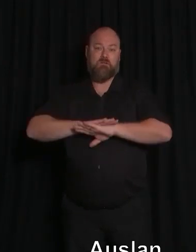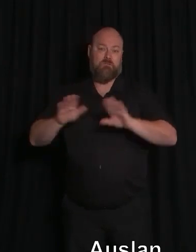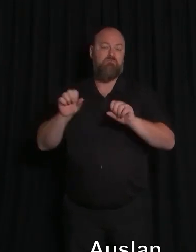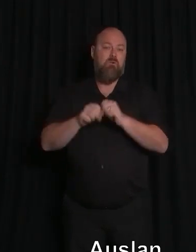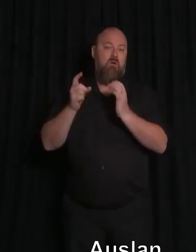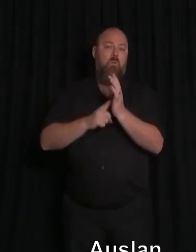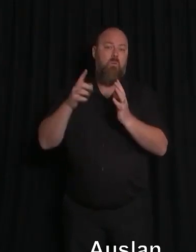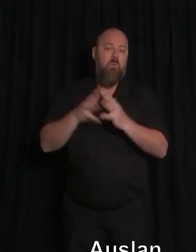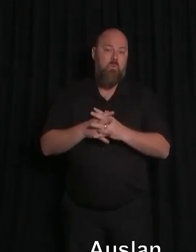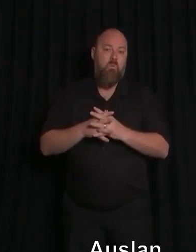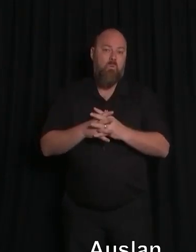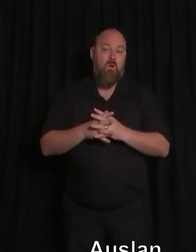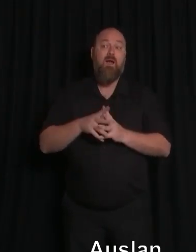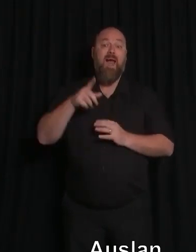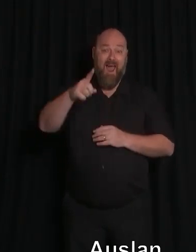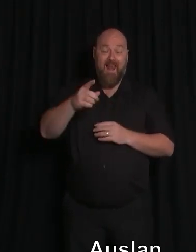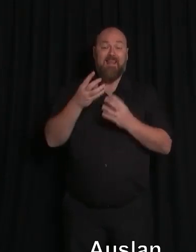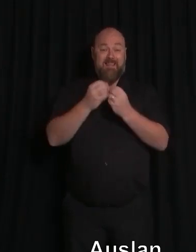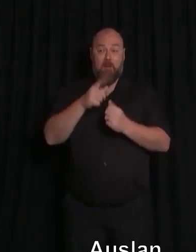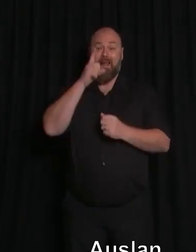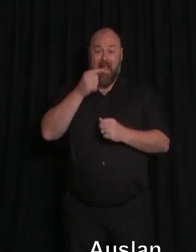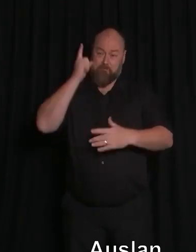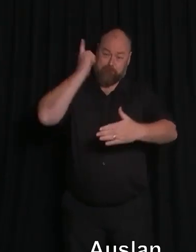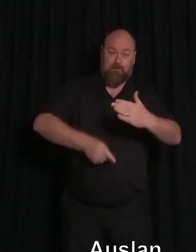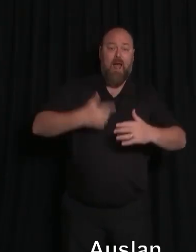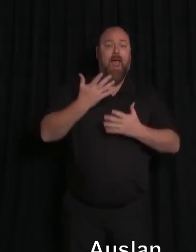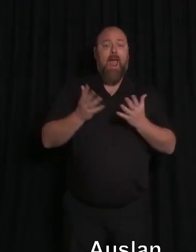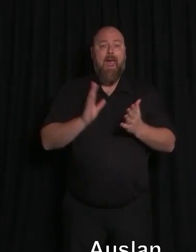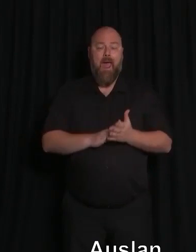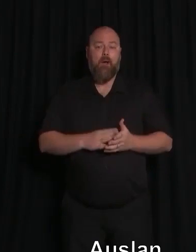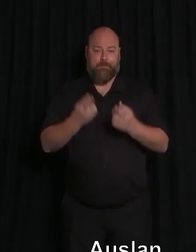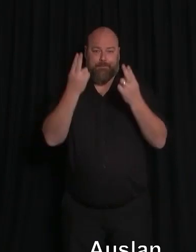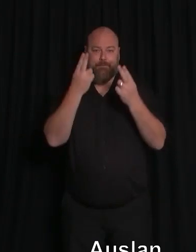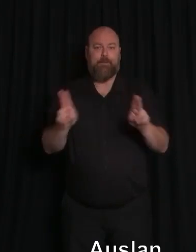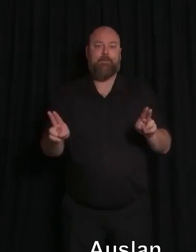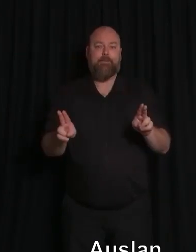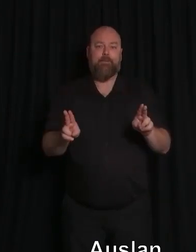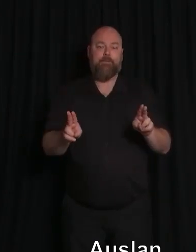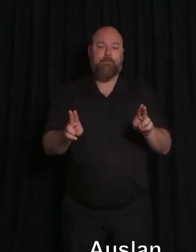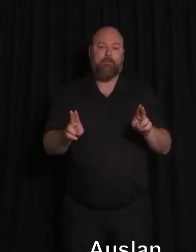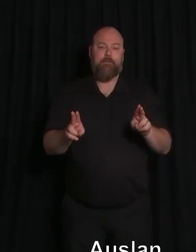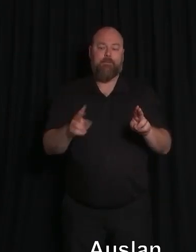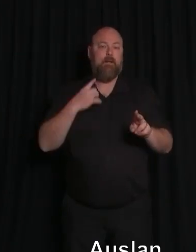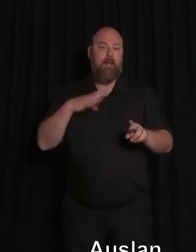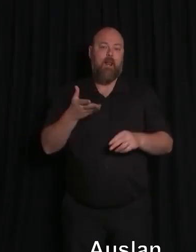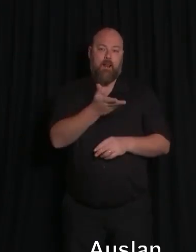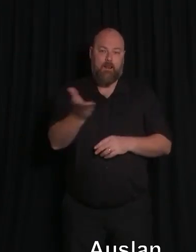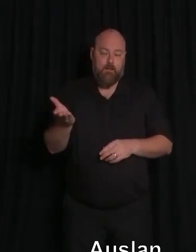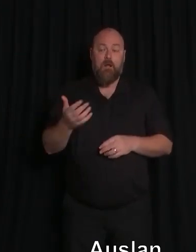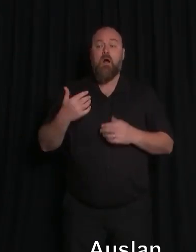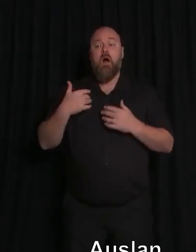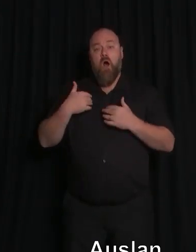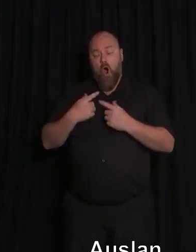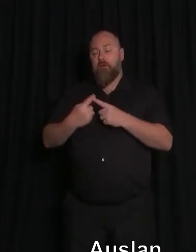is still a legal punishment in 11 countries. Over the last 10 years, we have seen signs of progress